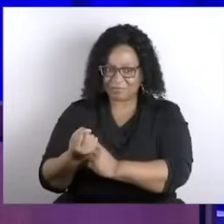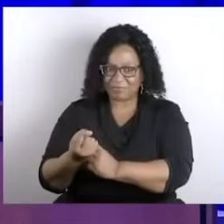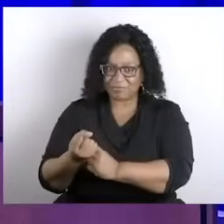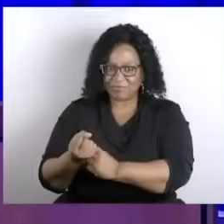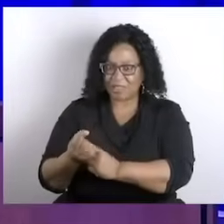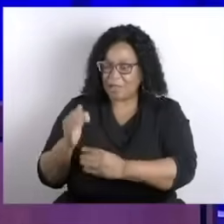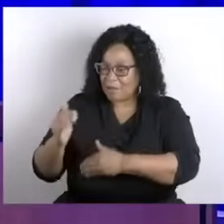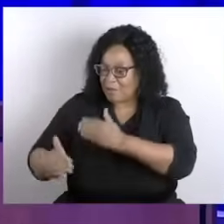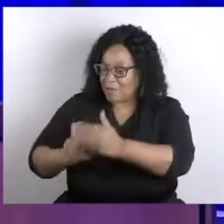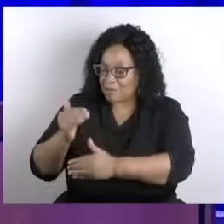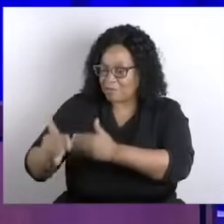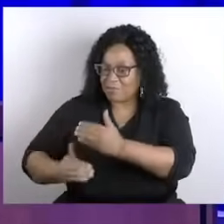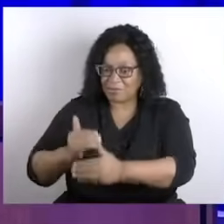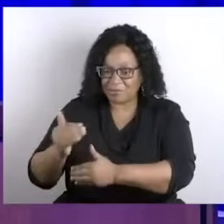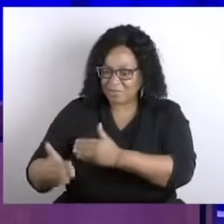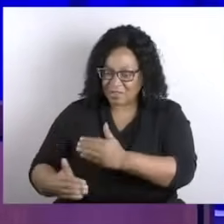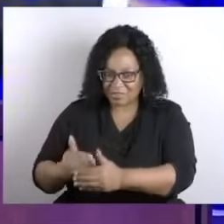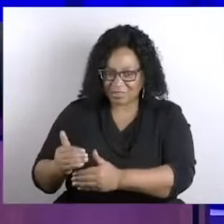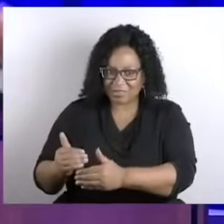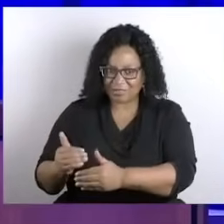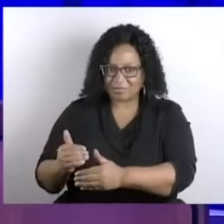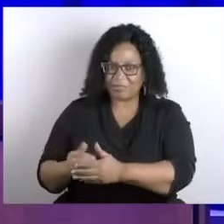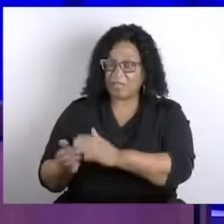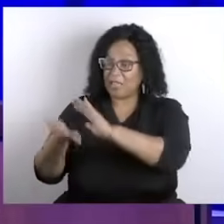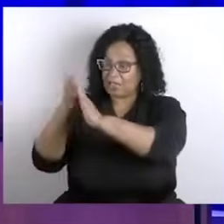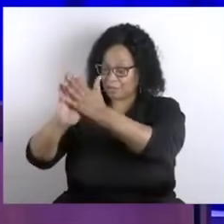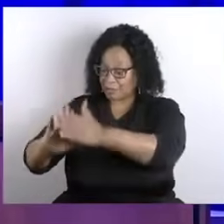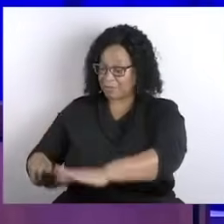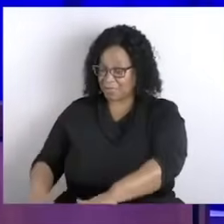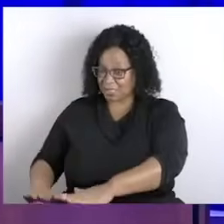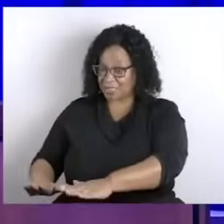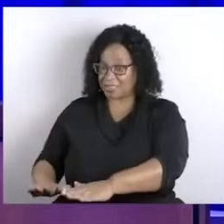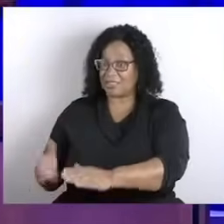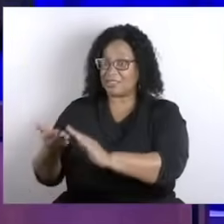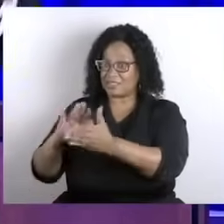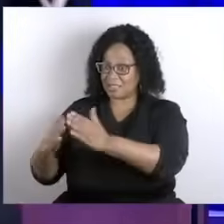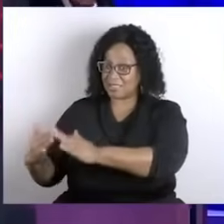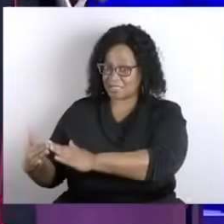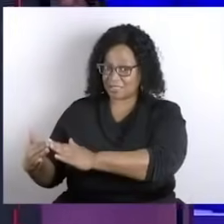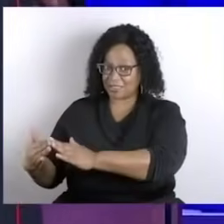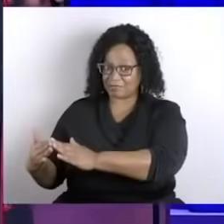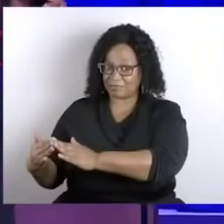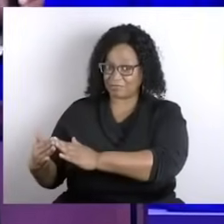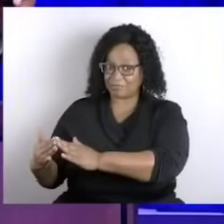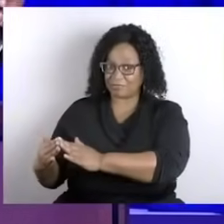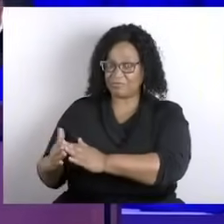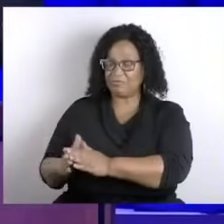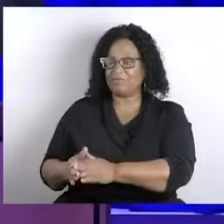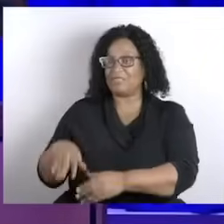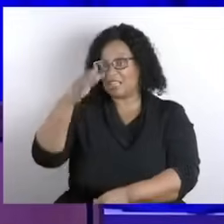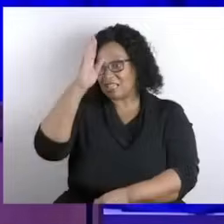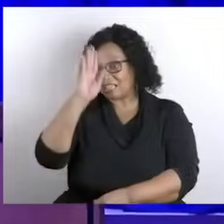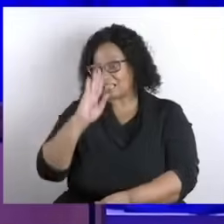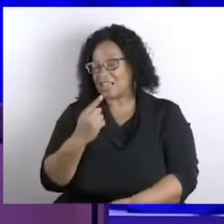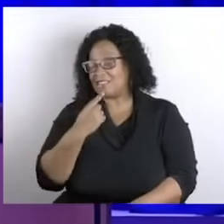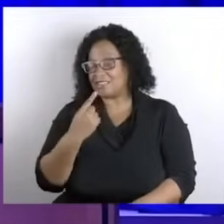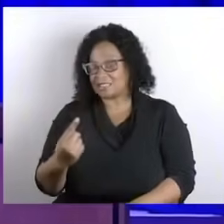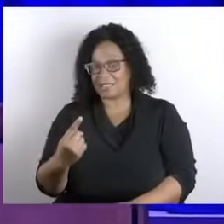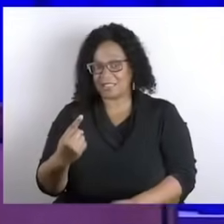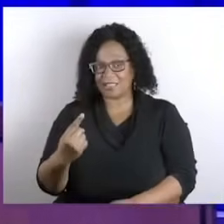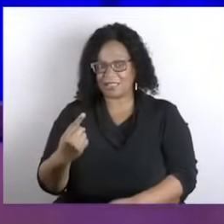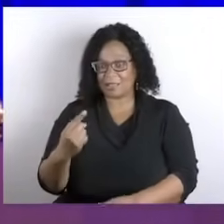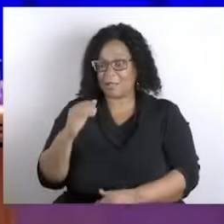seek the peace of the city. Because if it has peace, you will have peace. Here's what God says. Be productive and